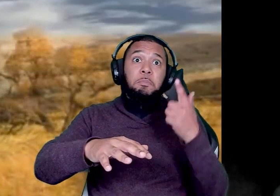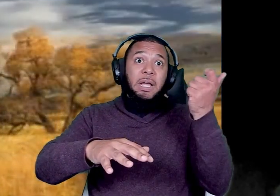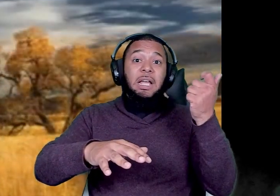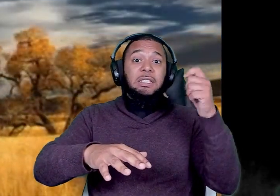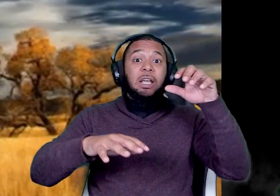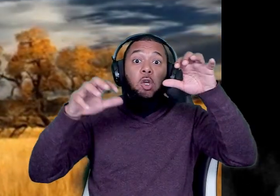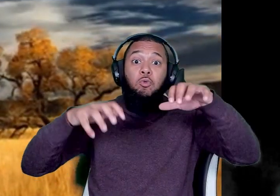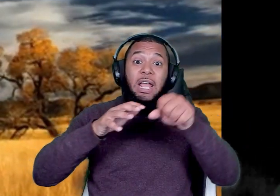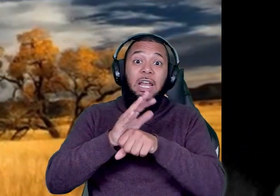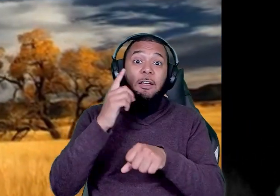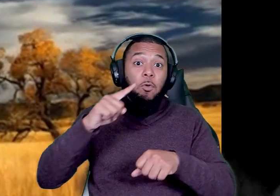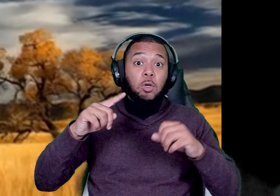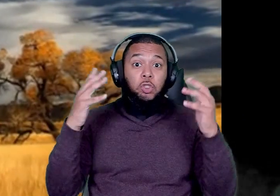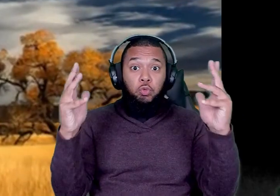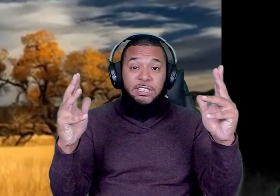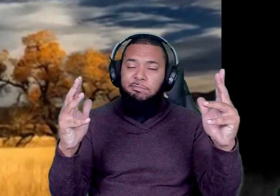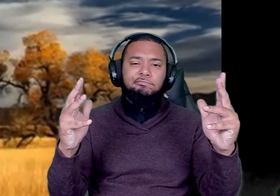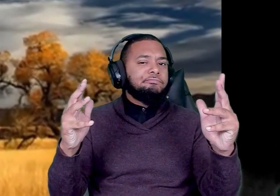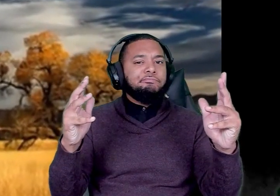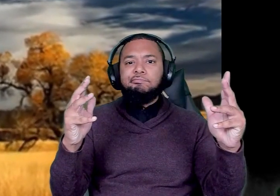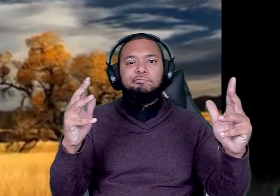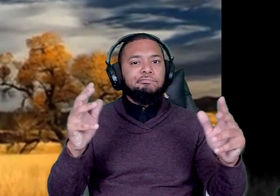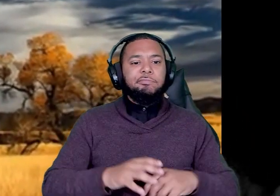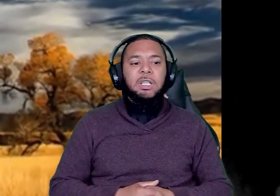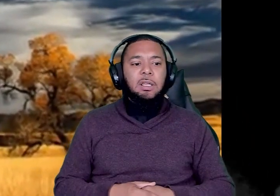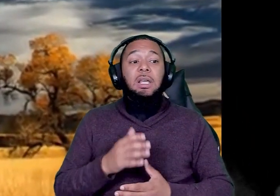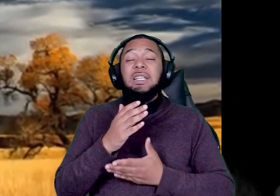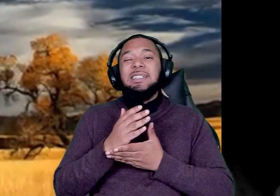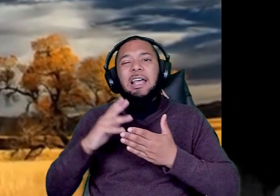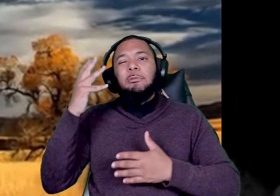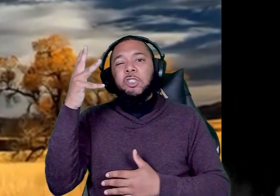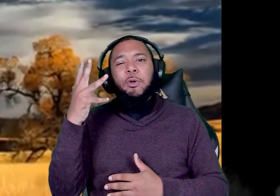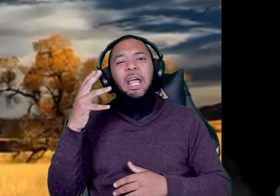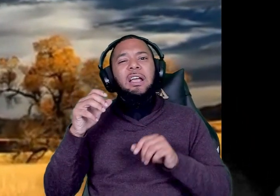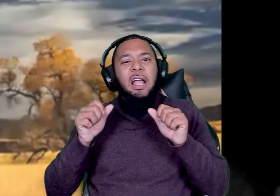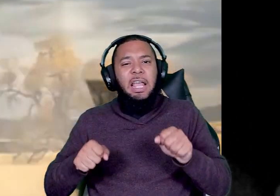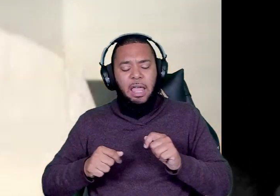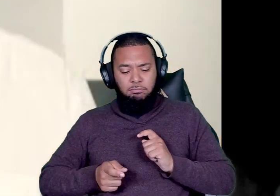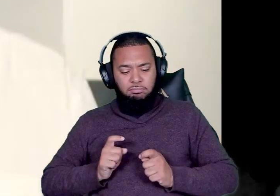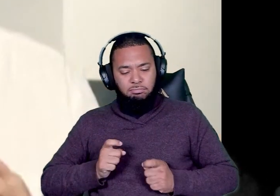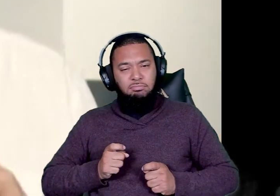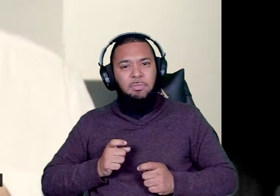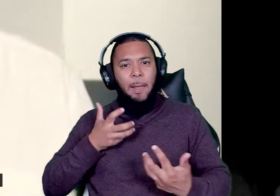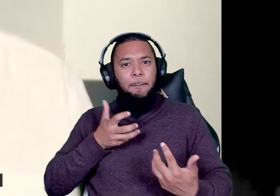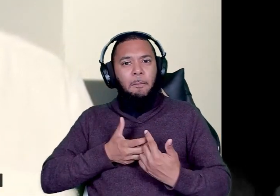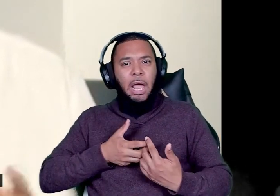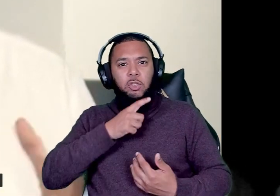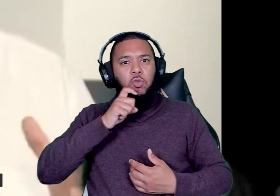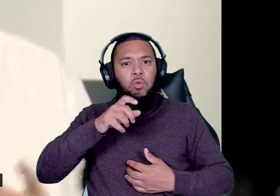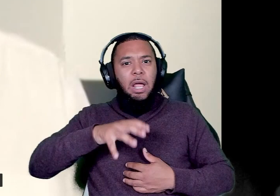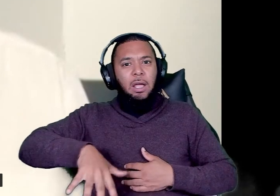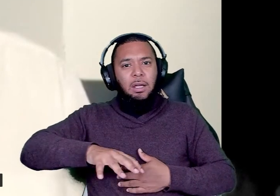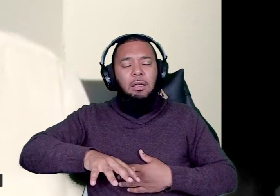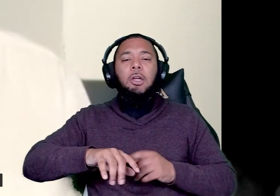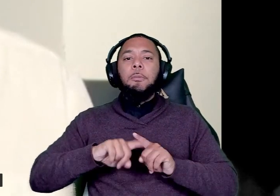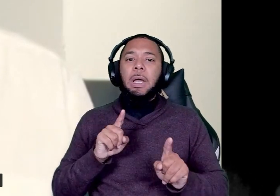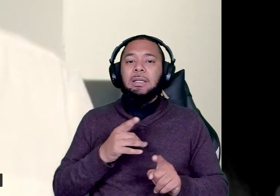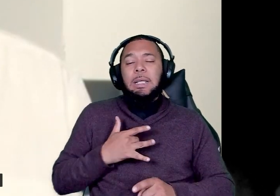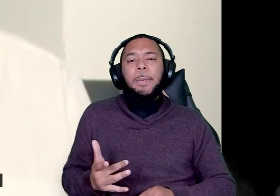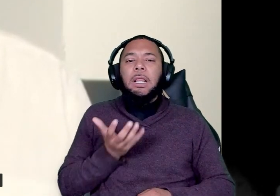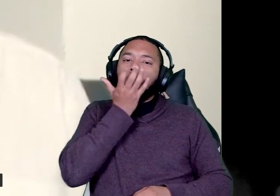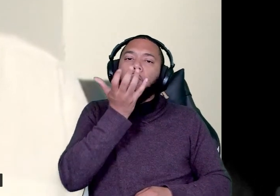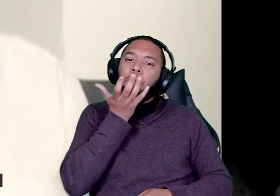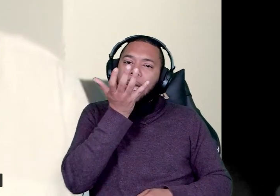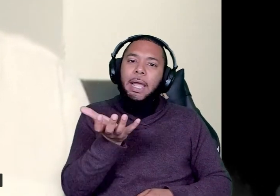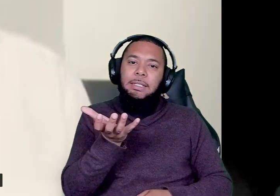have scattered trees that are adapted to living in really dry environments, but for the most part, grasses dominate the grasslands, which is why we call